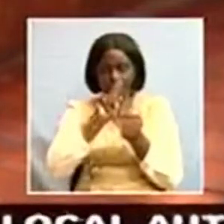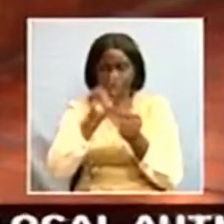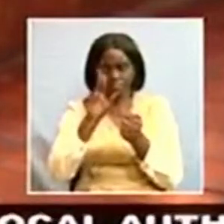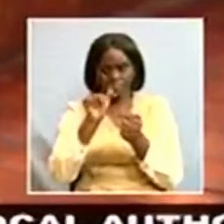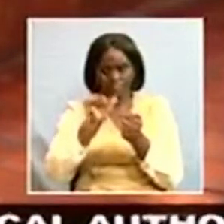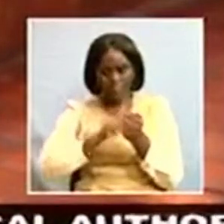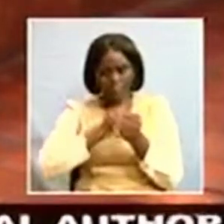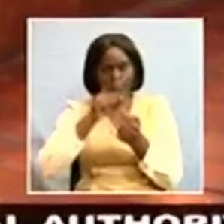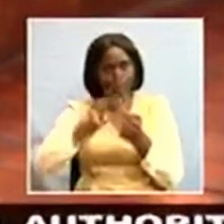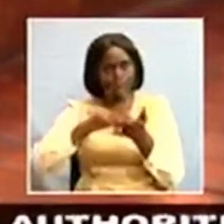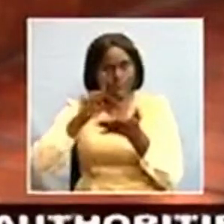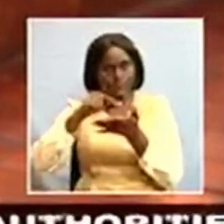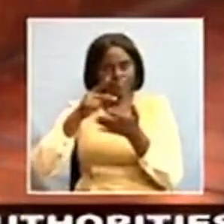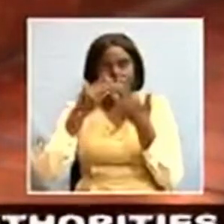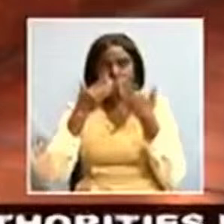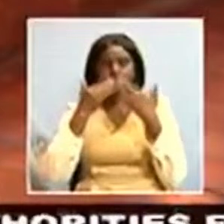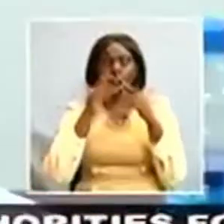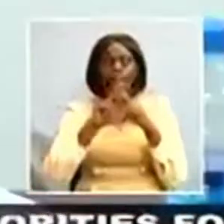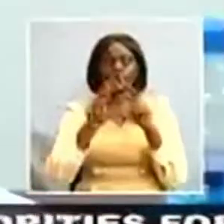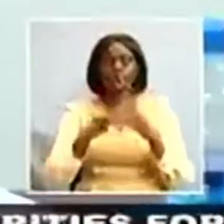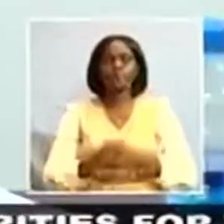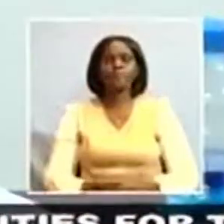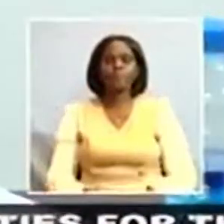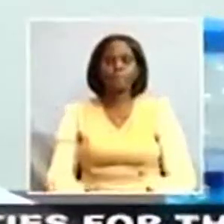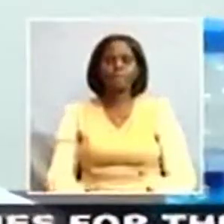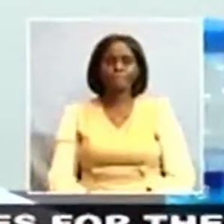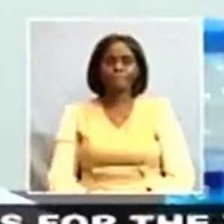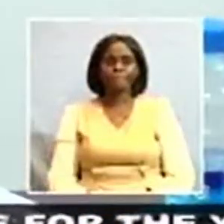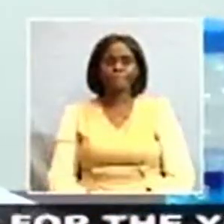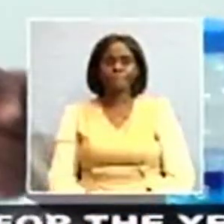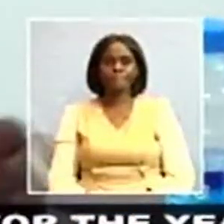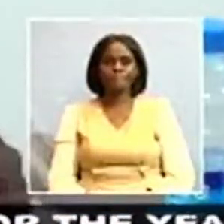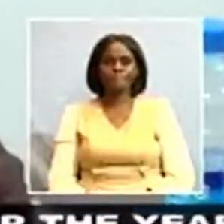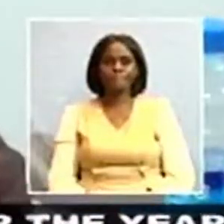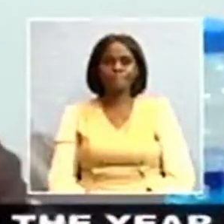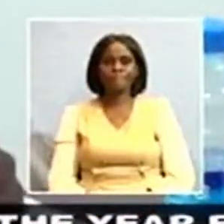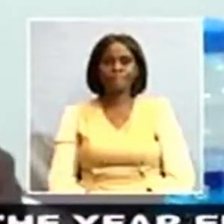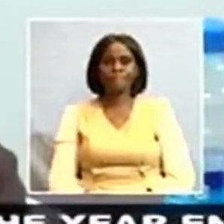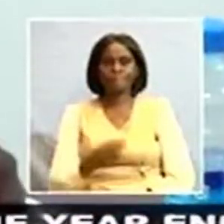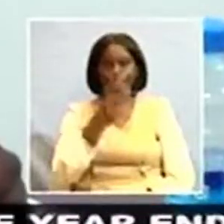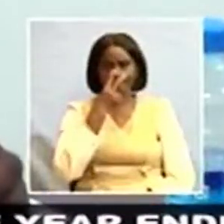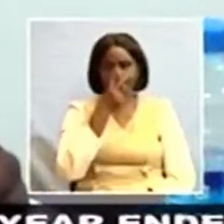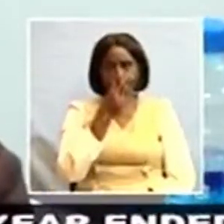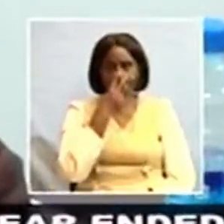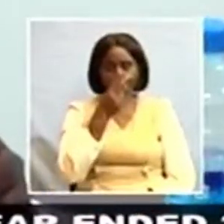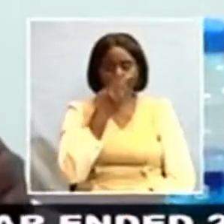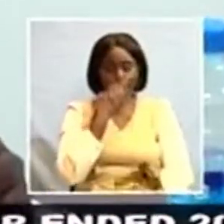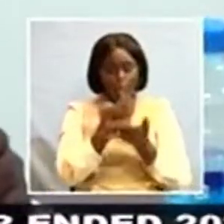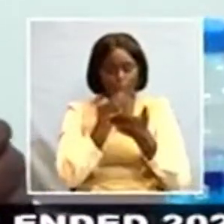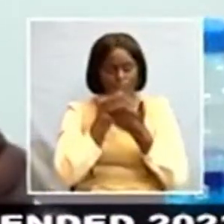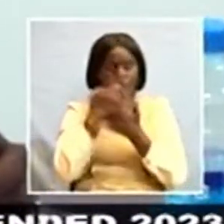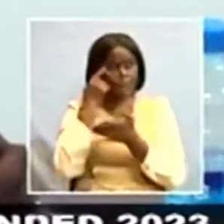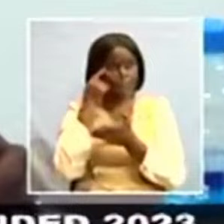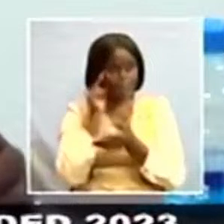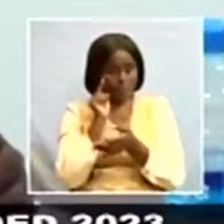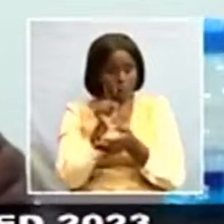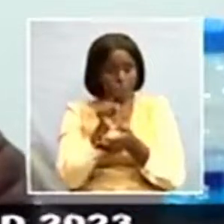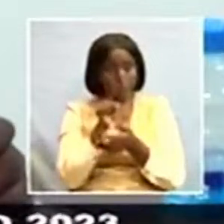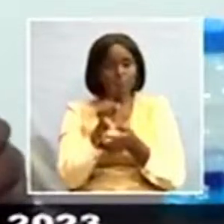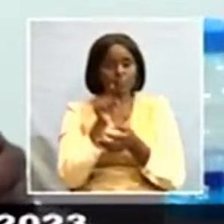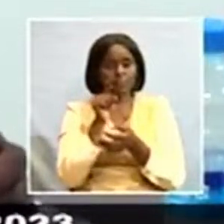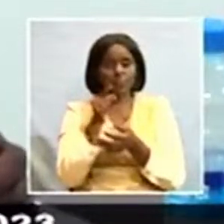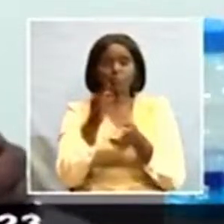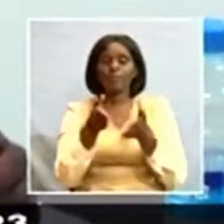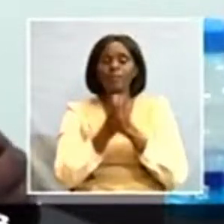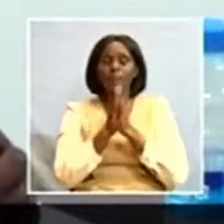own. Thank you, Chair. Okay, we'll need to see evidence of that. You are directed